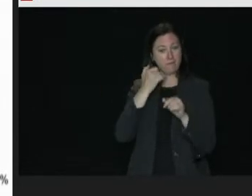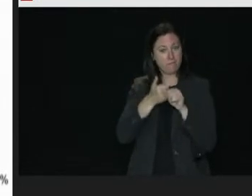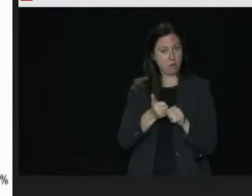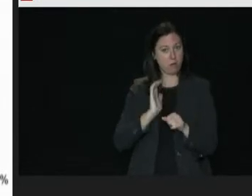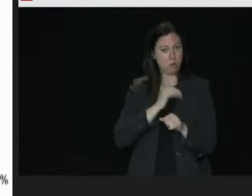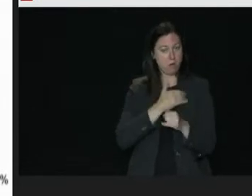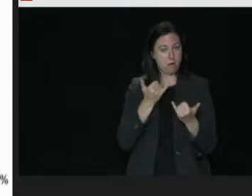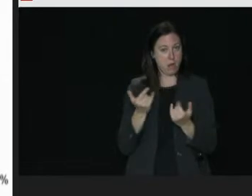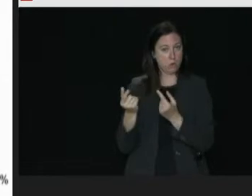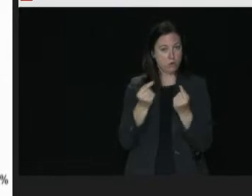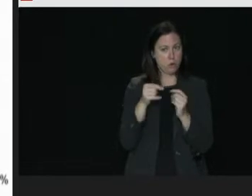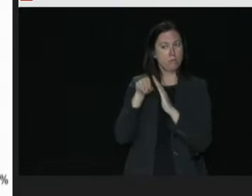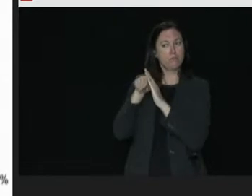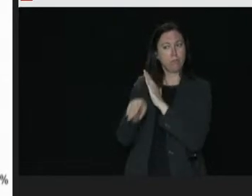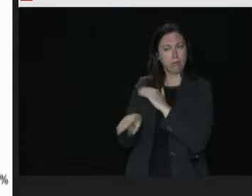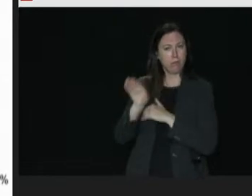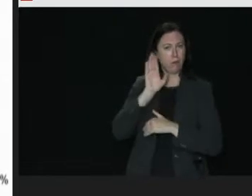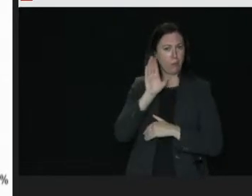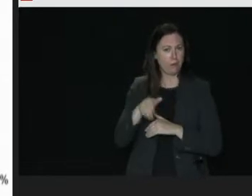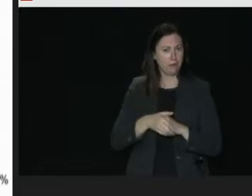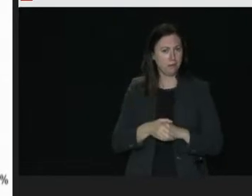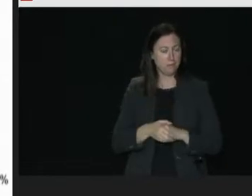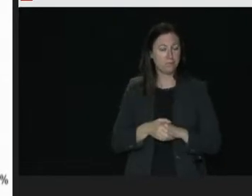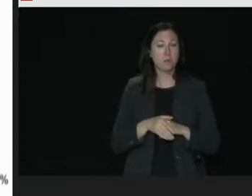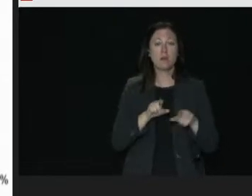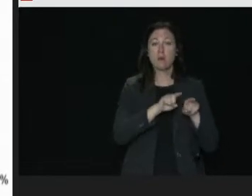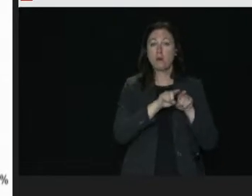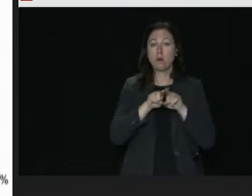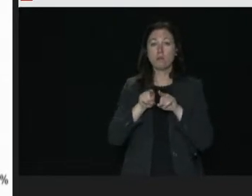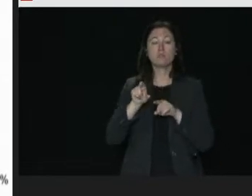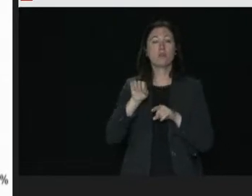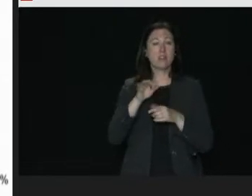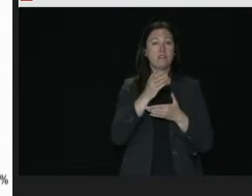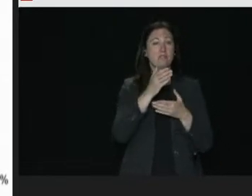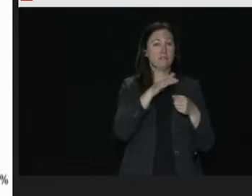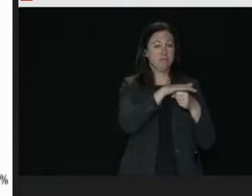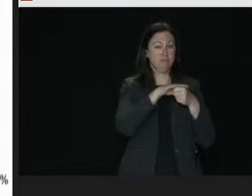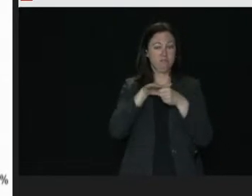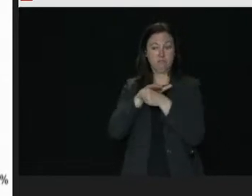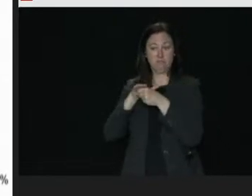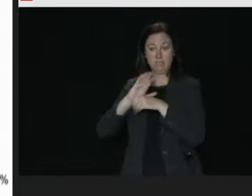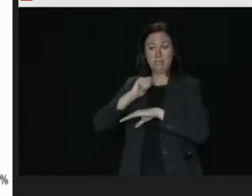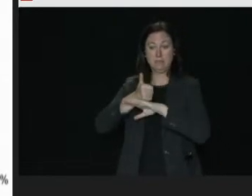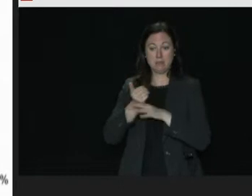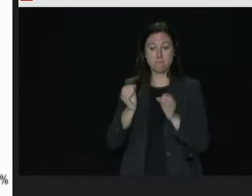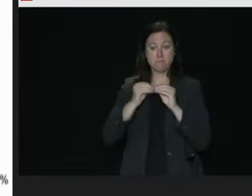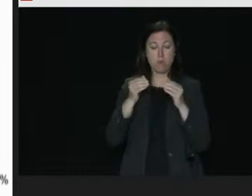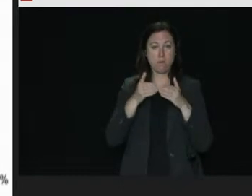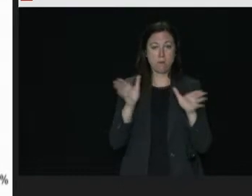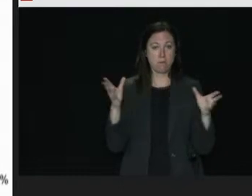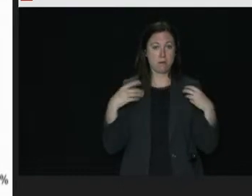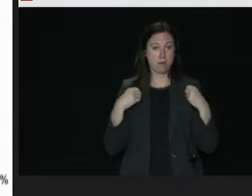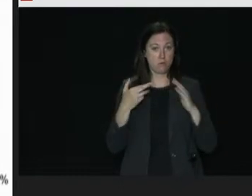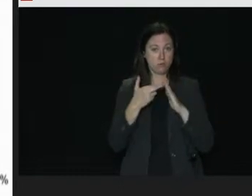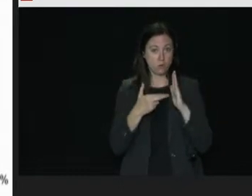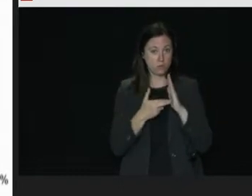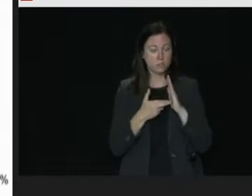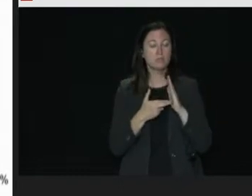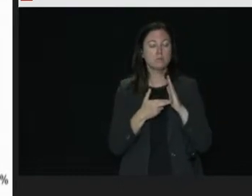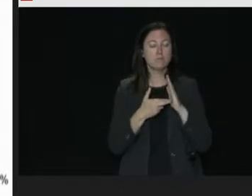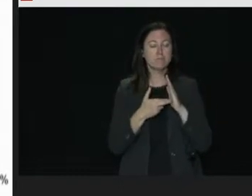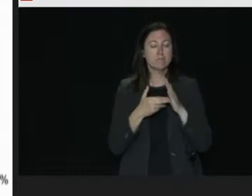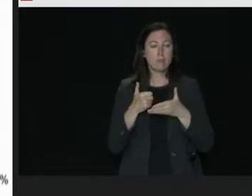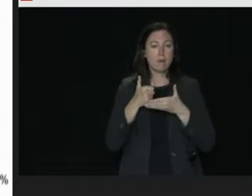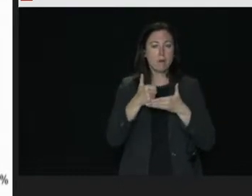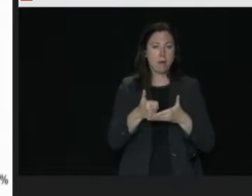Fortunately, reintroduction of public health measures in many areas of the country has helped to slow transmission